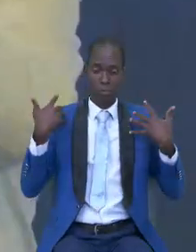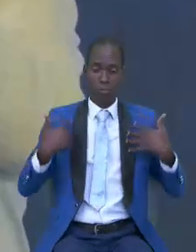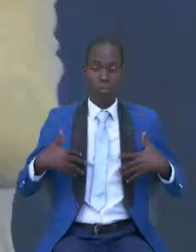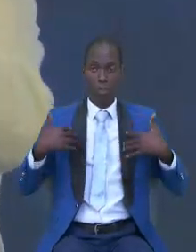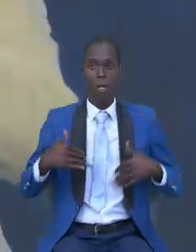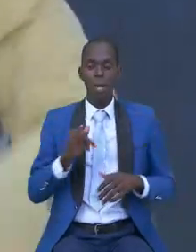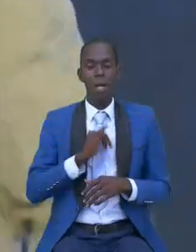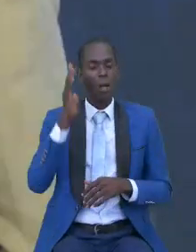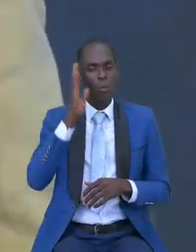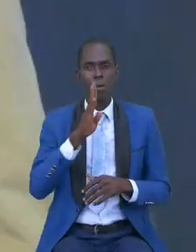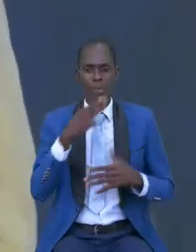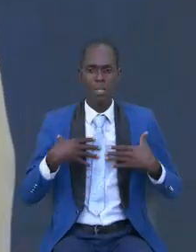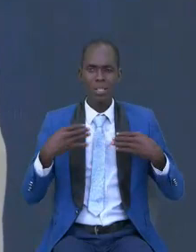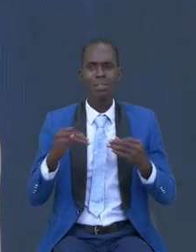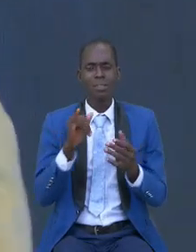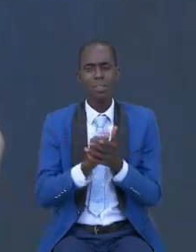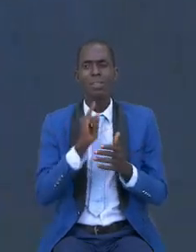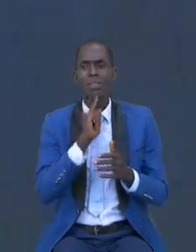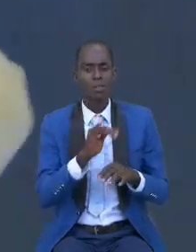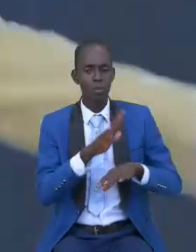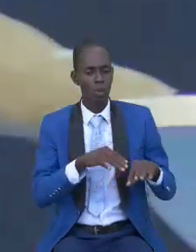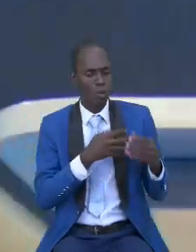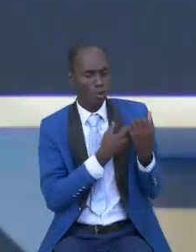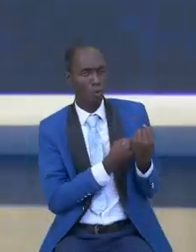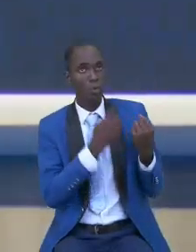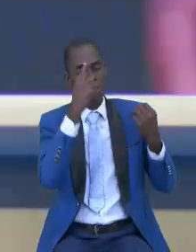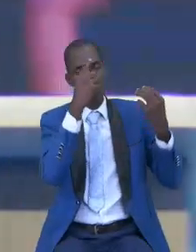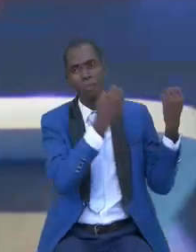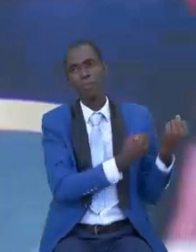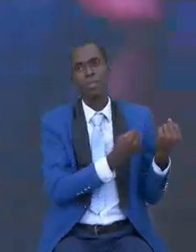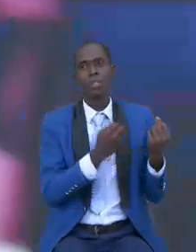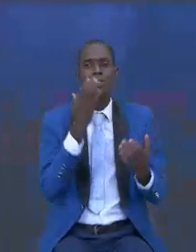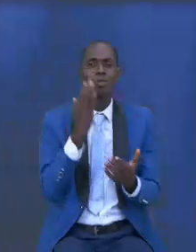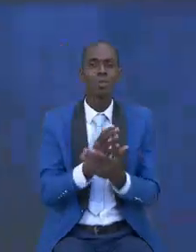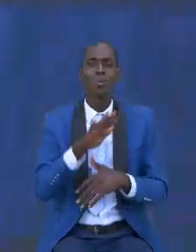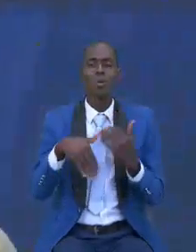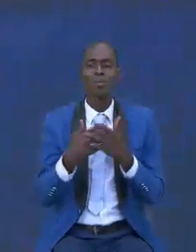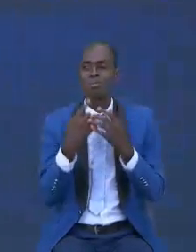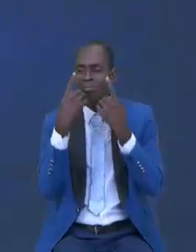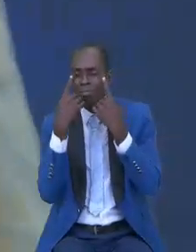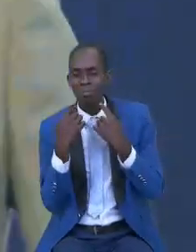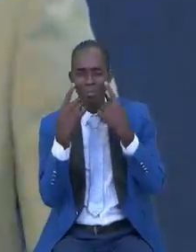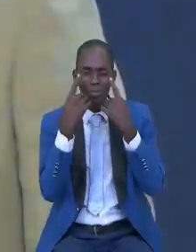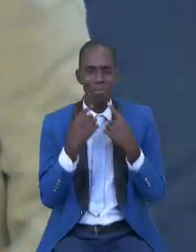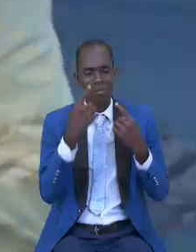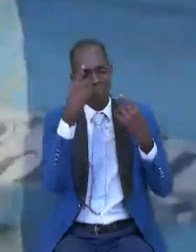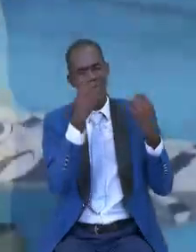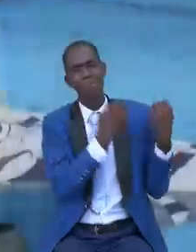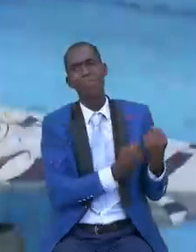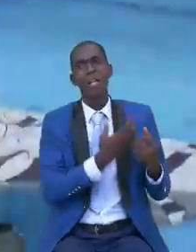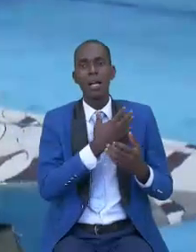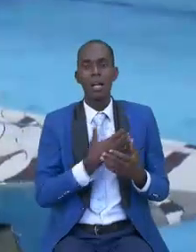healed. Confident faith. Let's stop all this crying faith and let's have